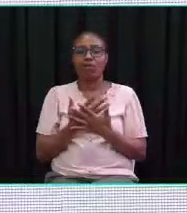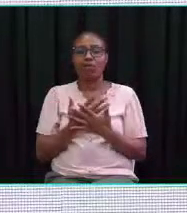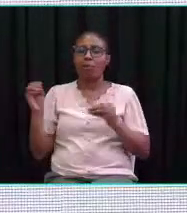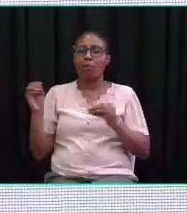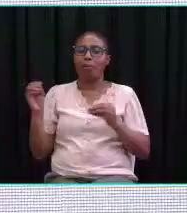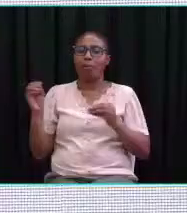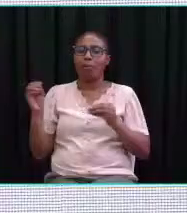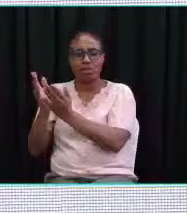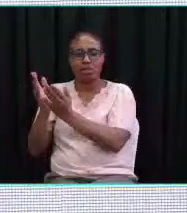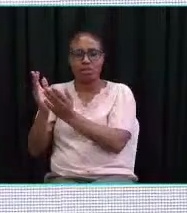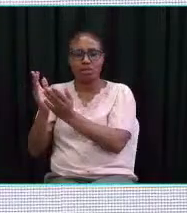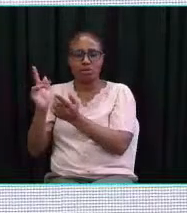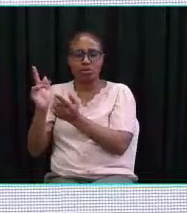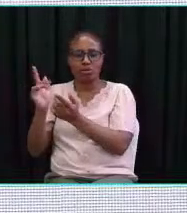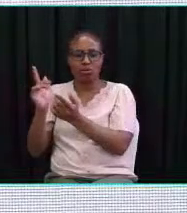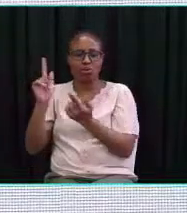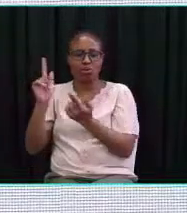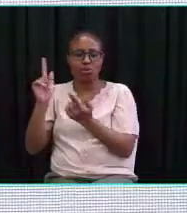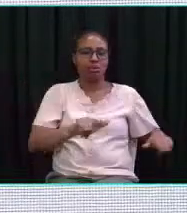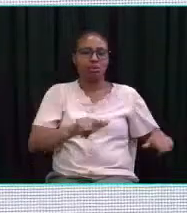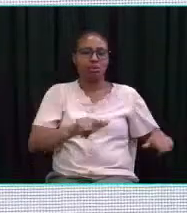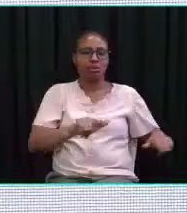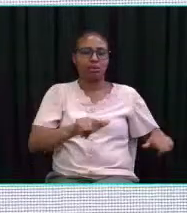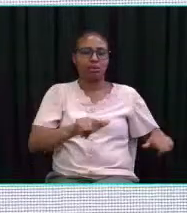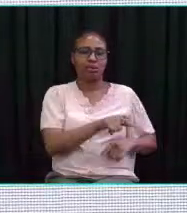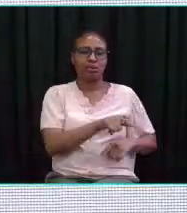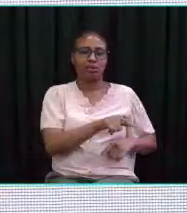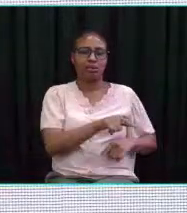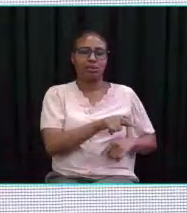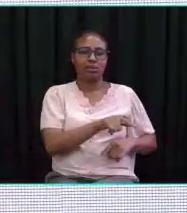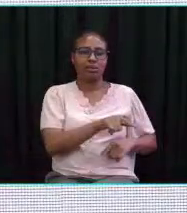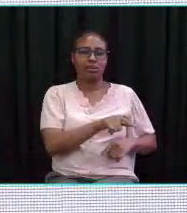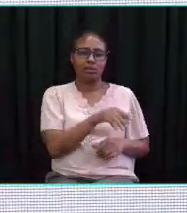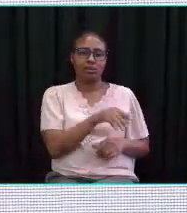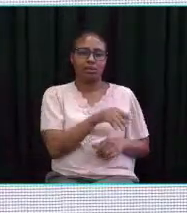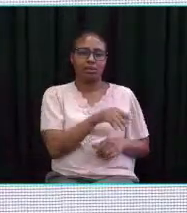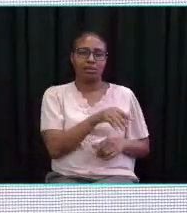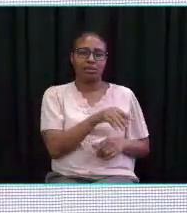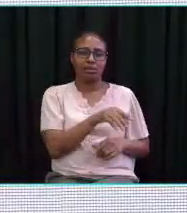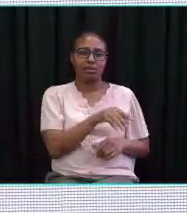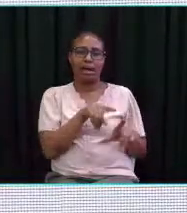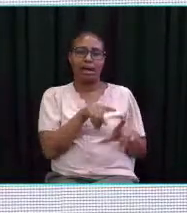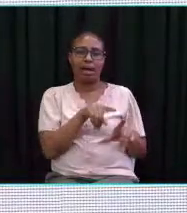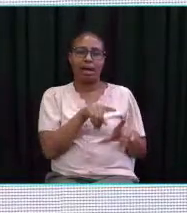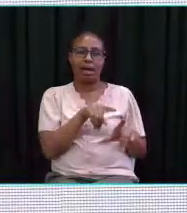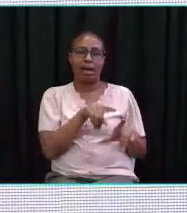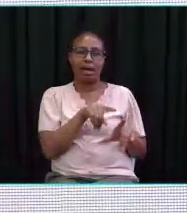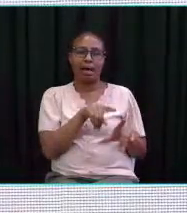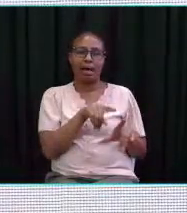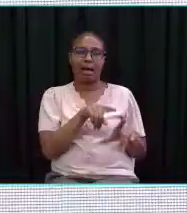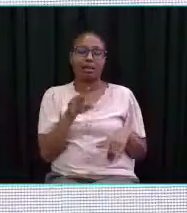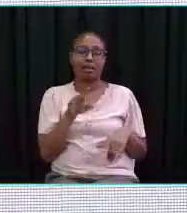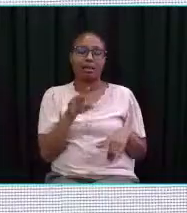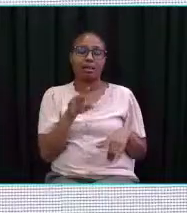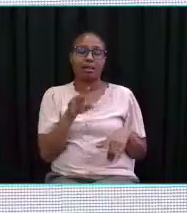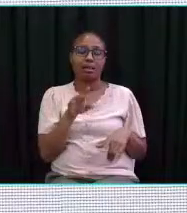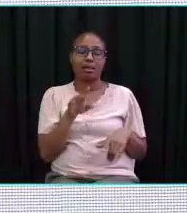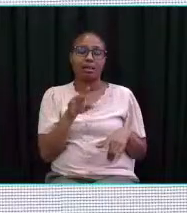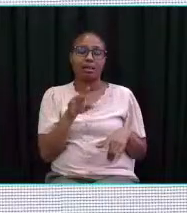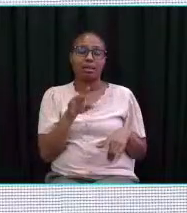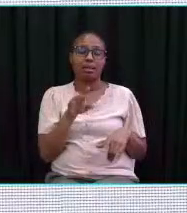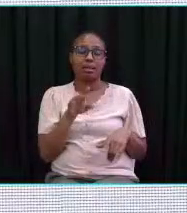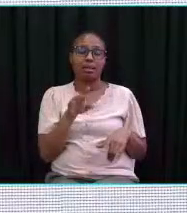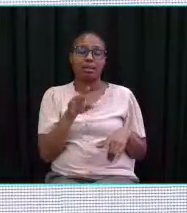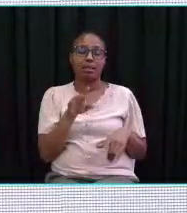ports to the inland. And over the past, I think our country has done